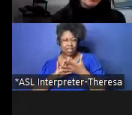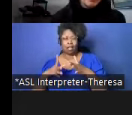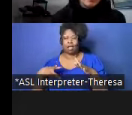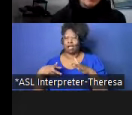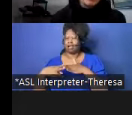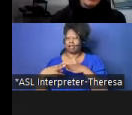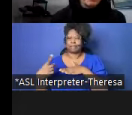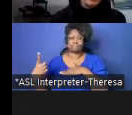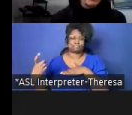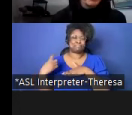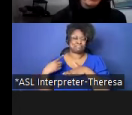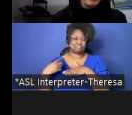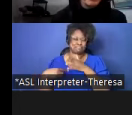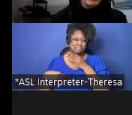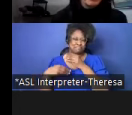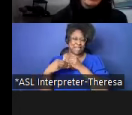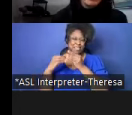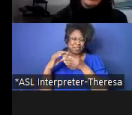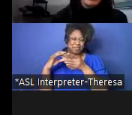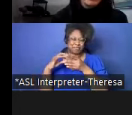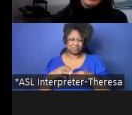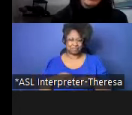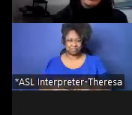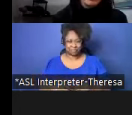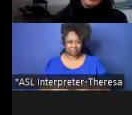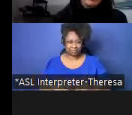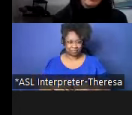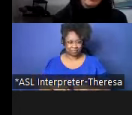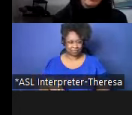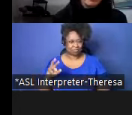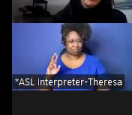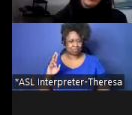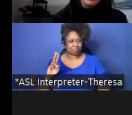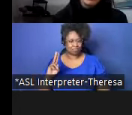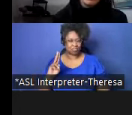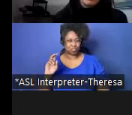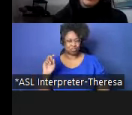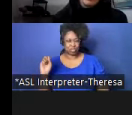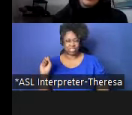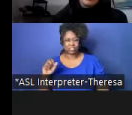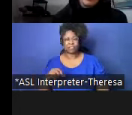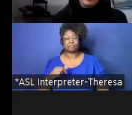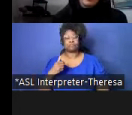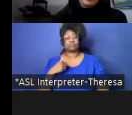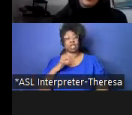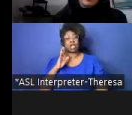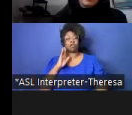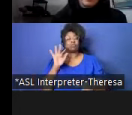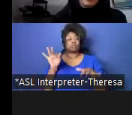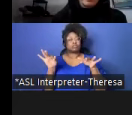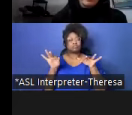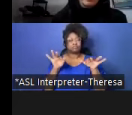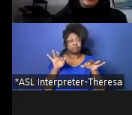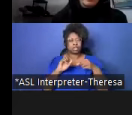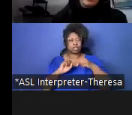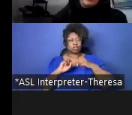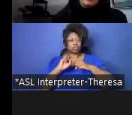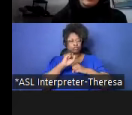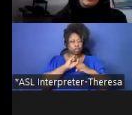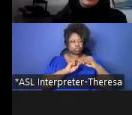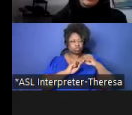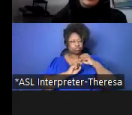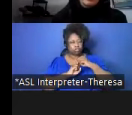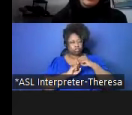have anything to add. Yeah. So I'll talk through a lot of our structural or physical